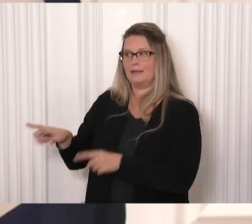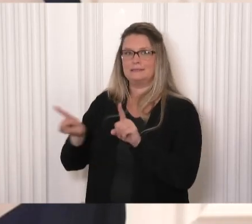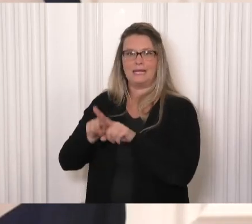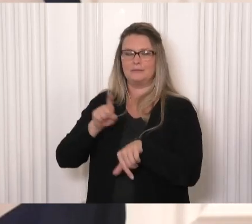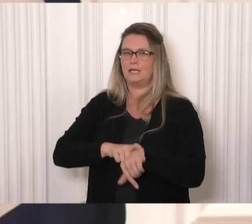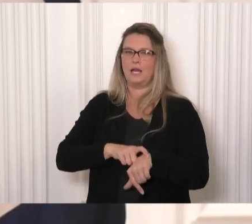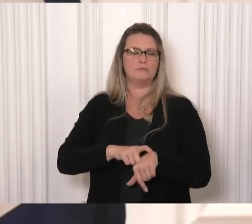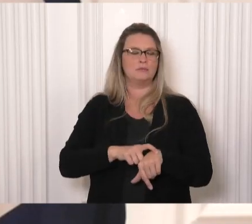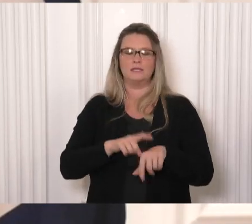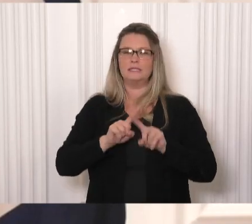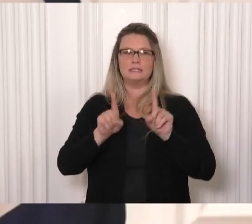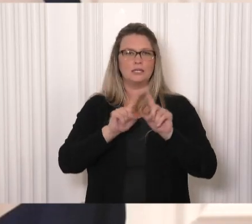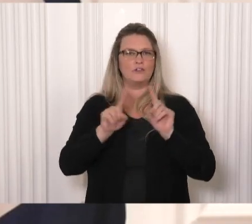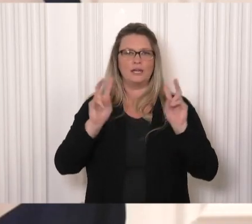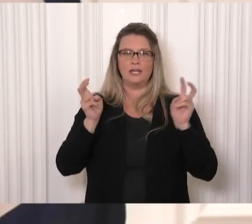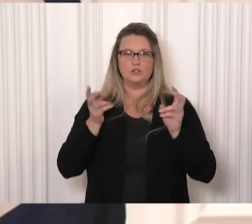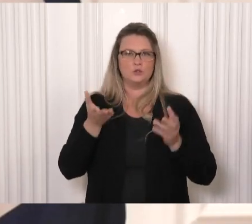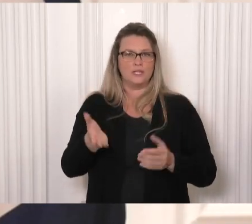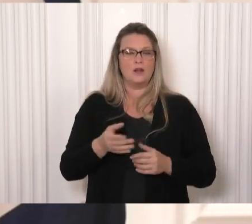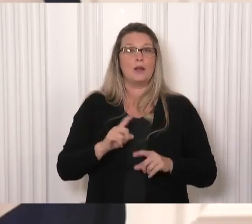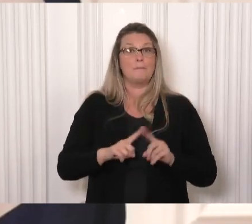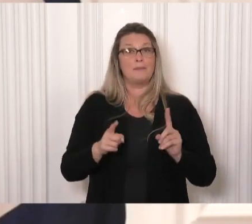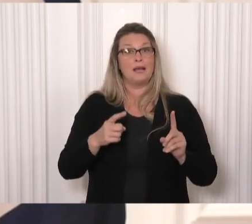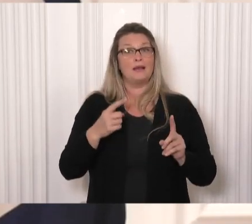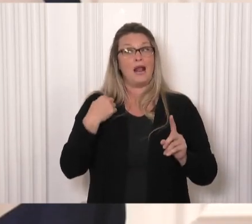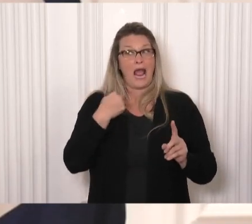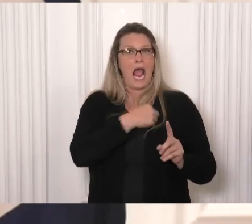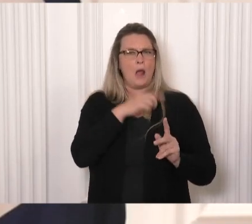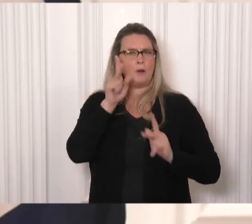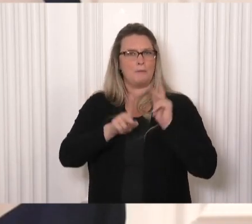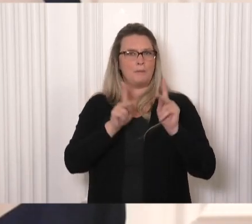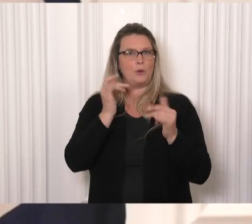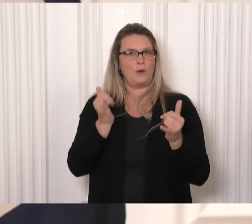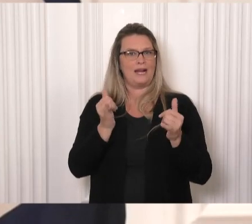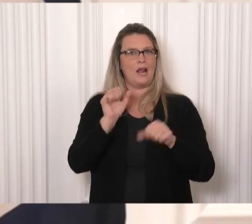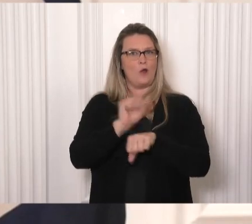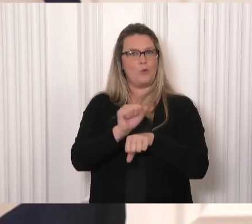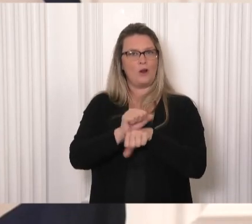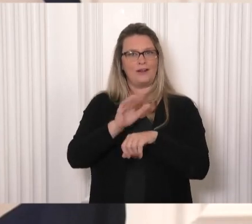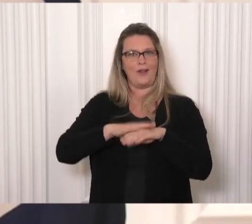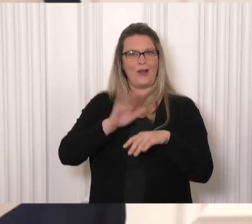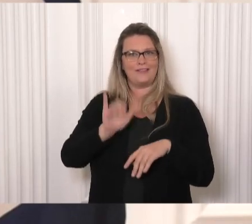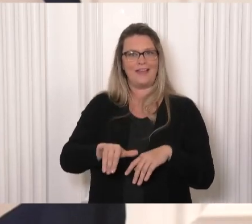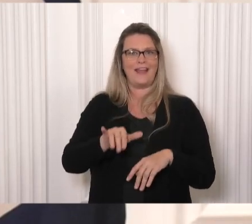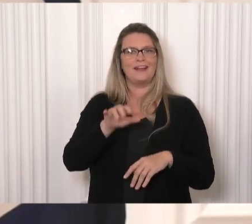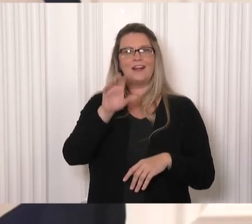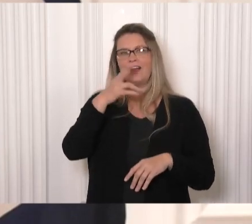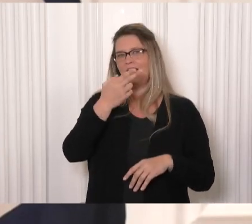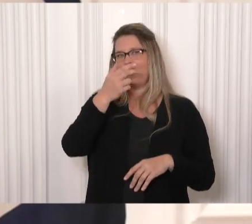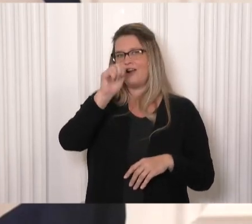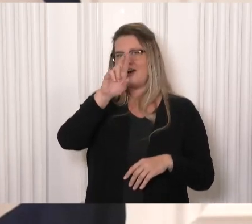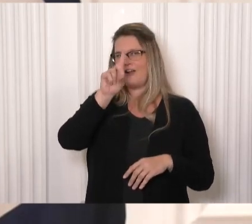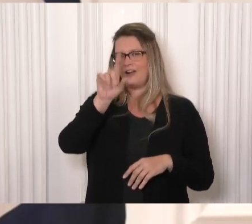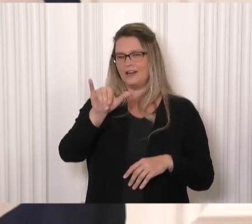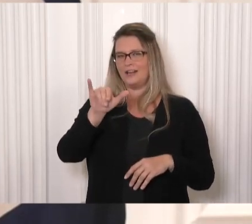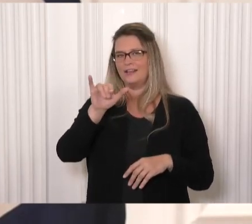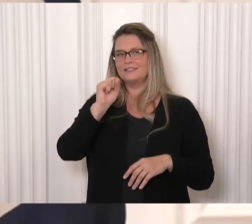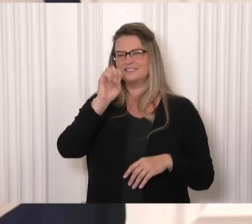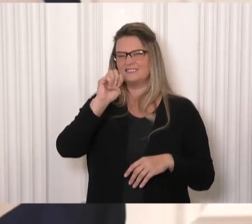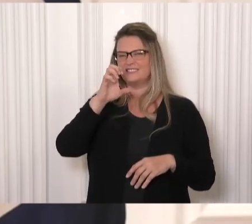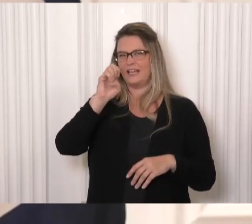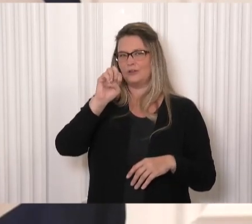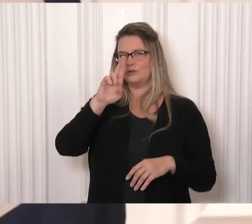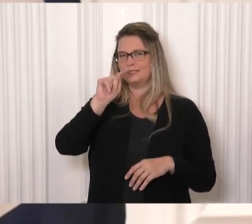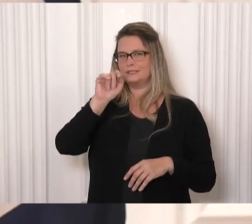address there. But our people are on top of this. Secretary Hardy is working it in every way. You know, we were tracking, you